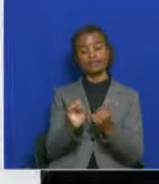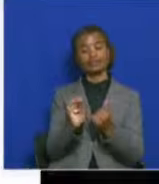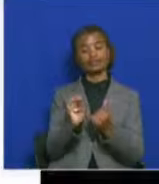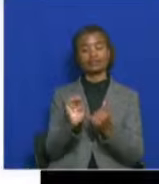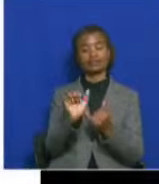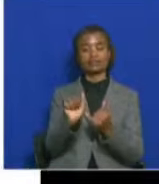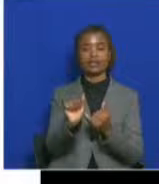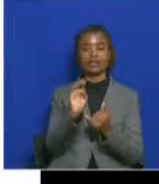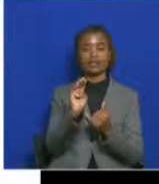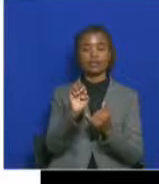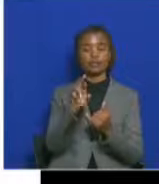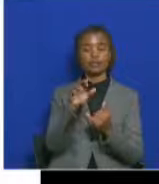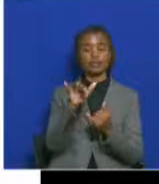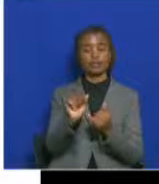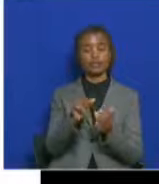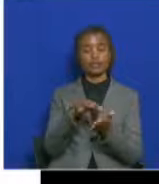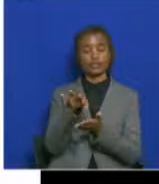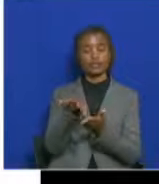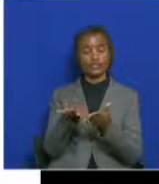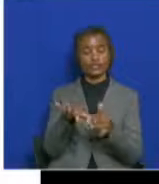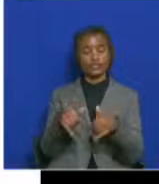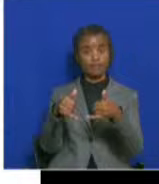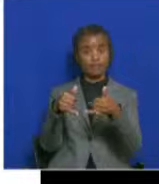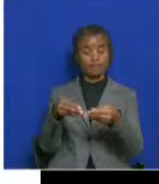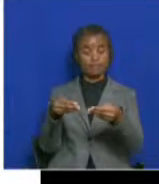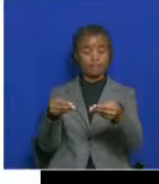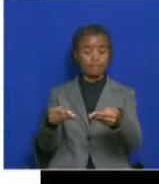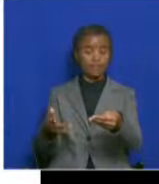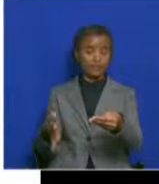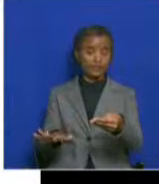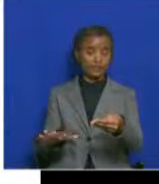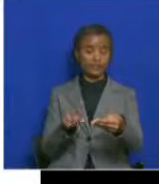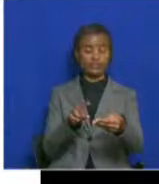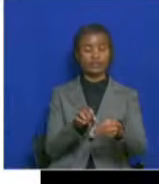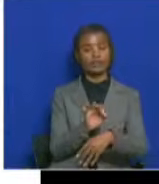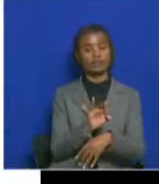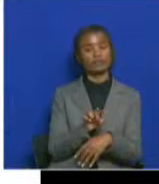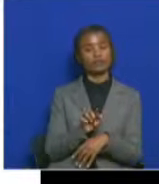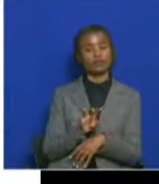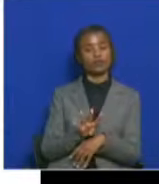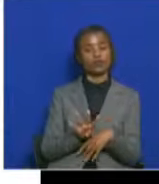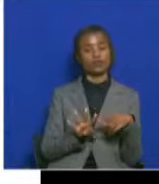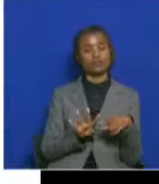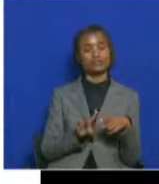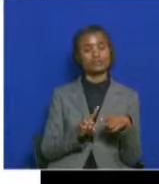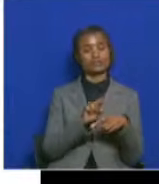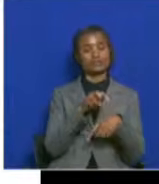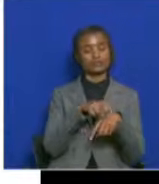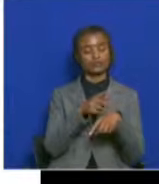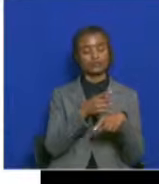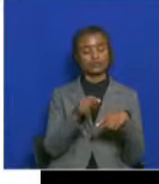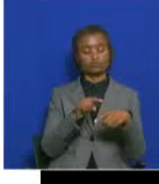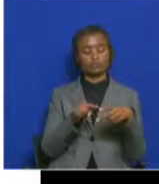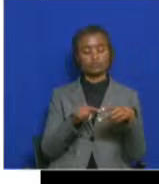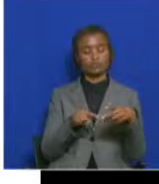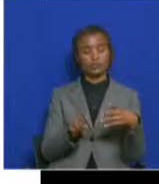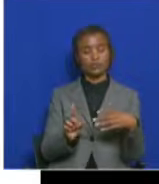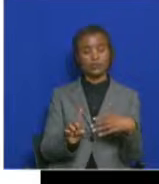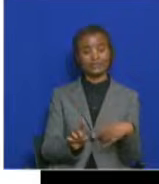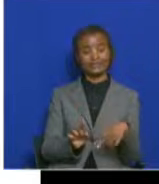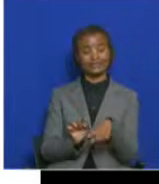3.2, and this is the critical provisions now. SMARDA has forged close business